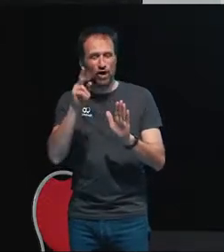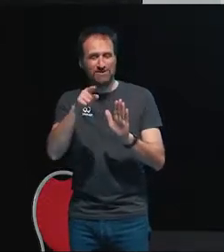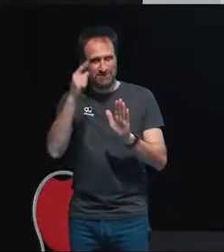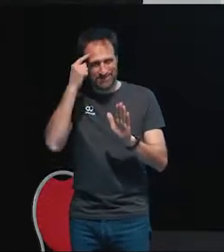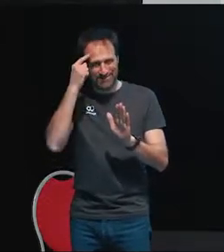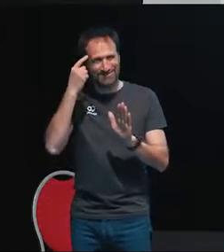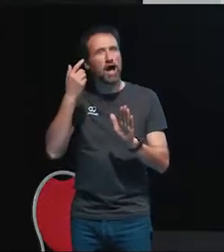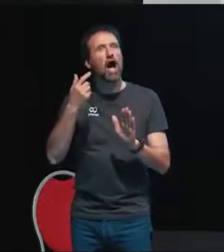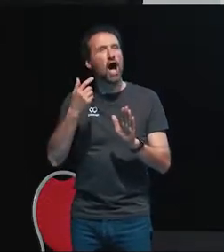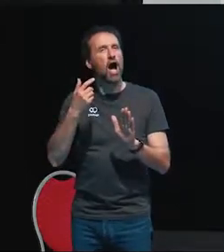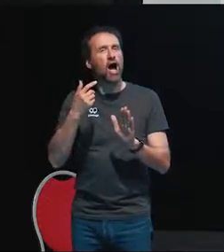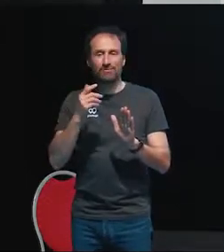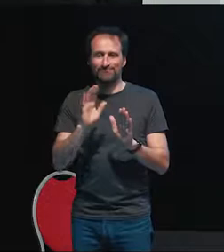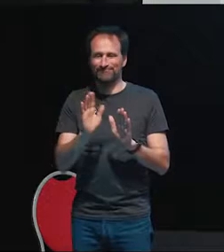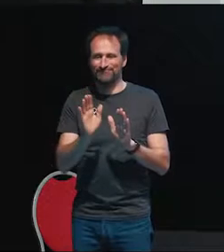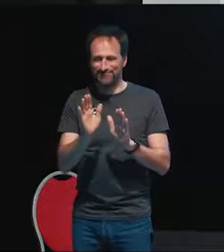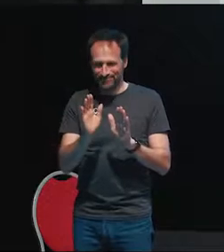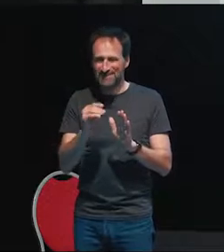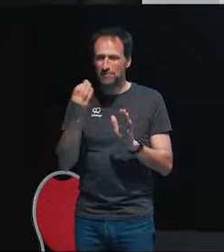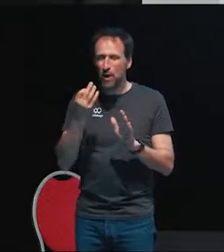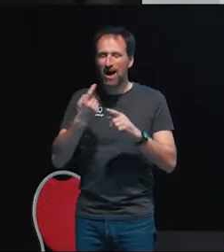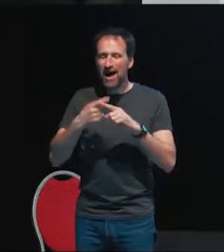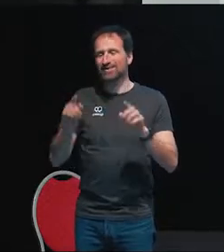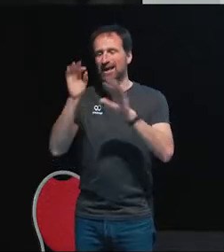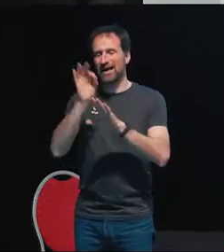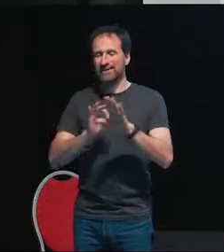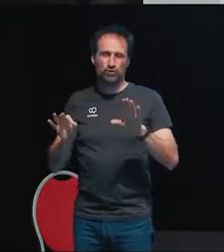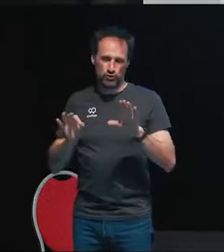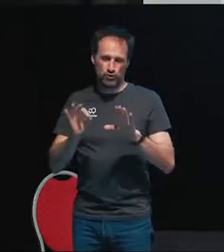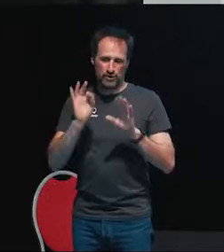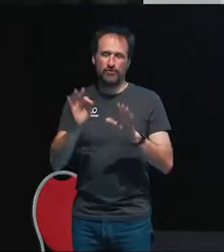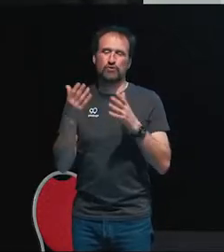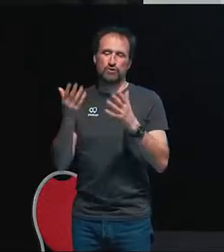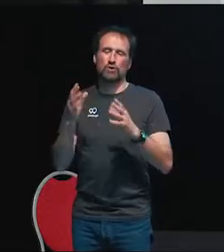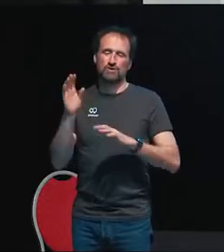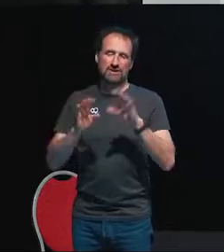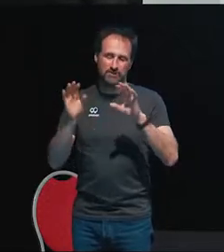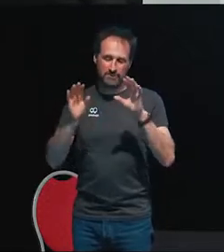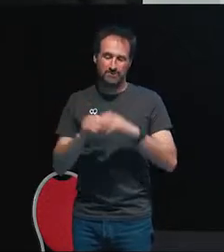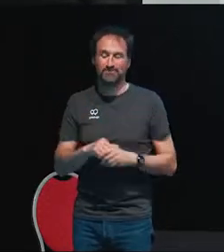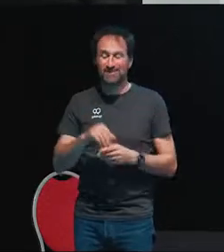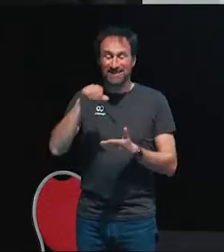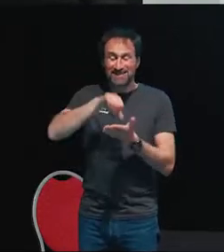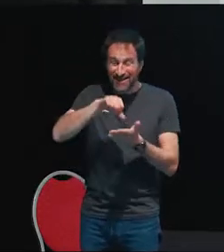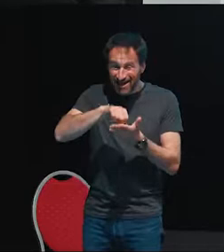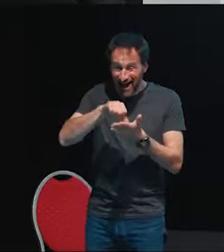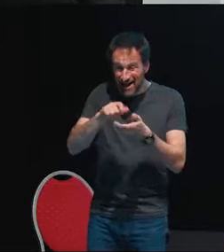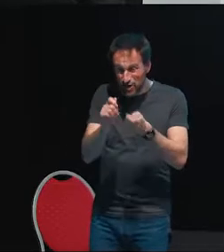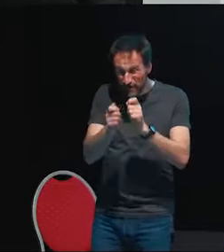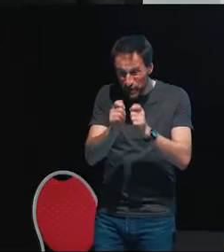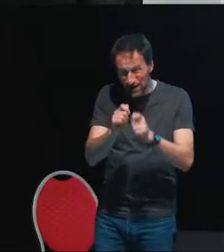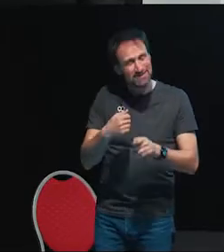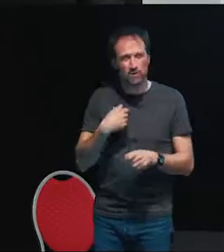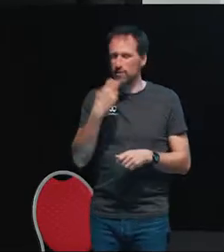bit in terms of the architecture you need for a setup like this the first thing is that central configuration is something we want to avoid